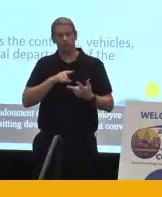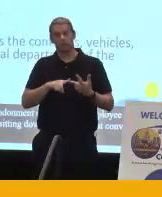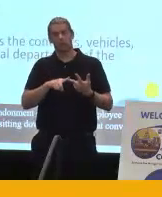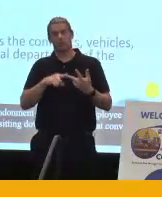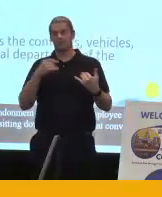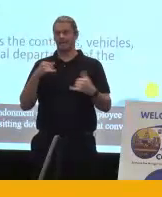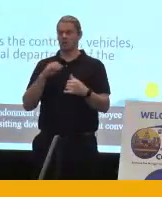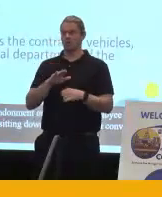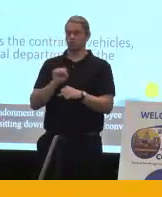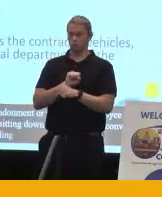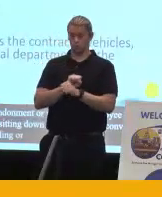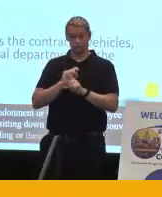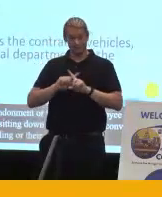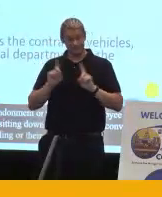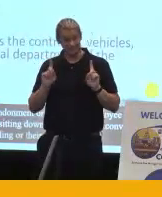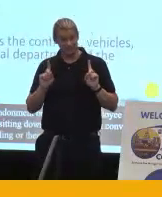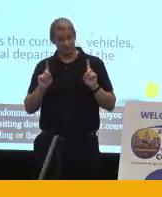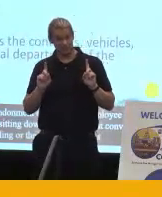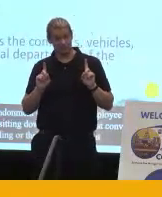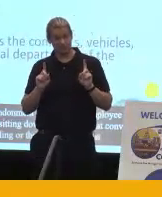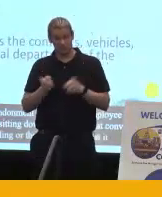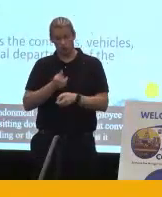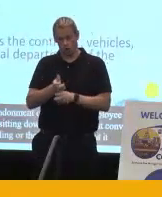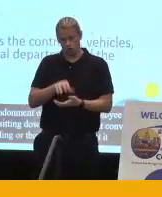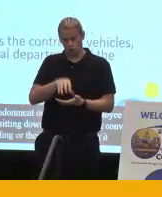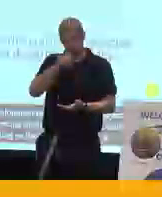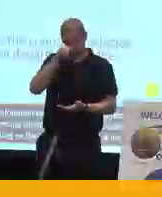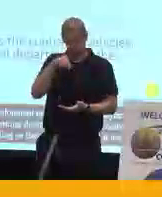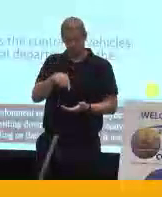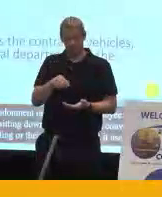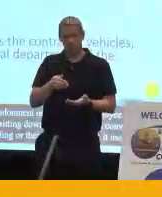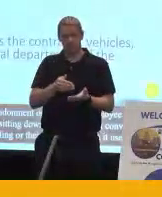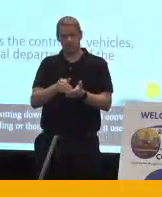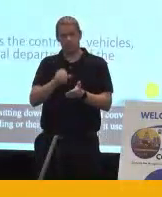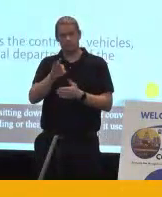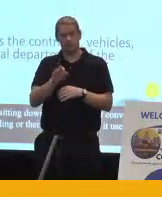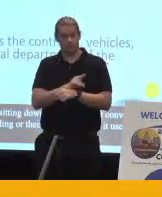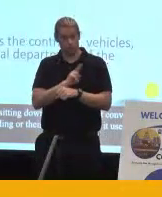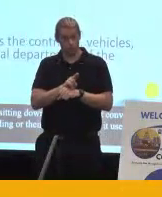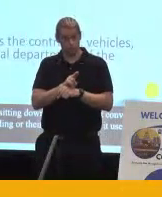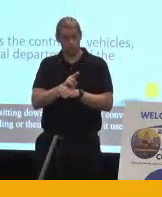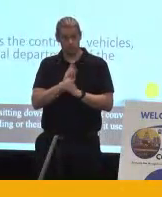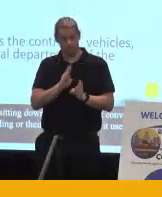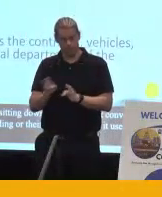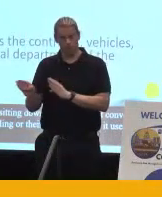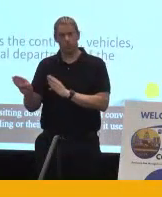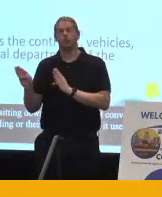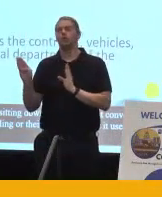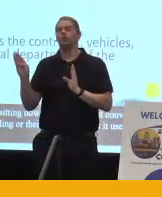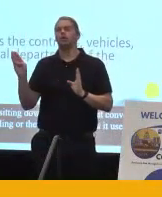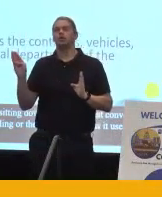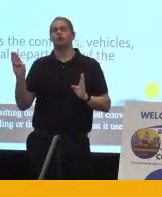be because it's really hard for them to learn a frequency of use pattern, as opposed